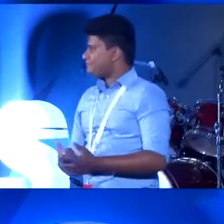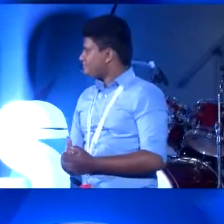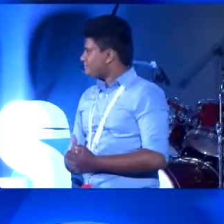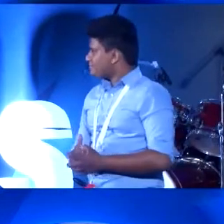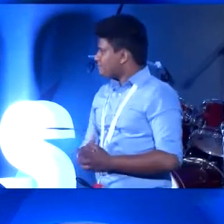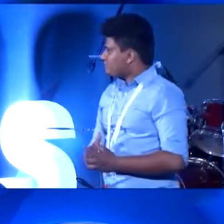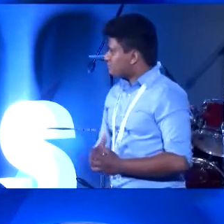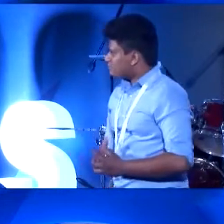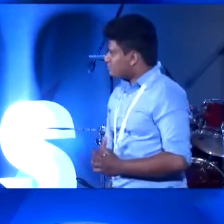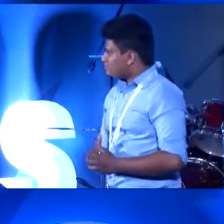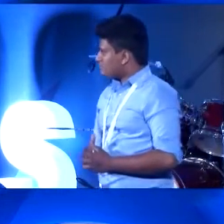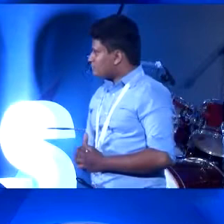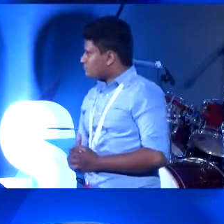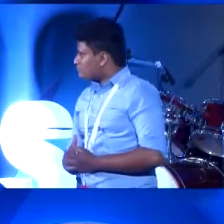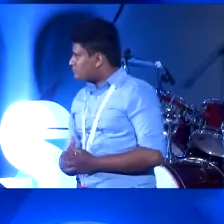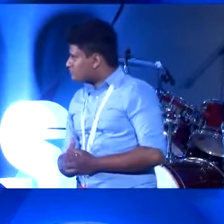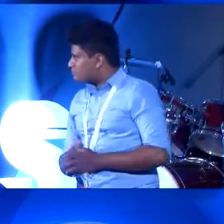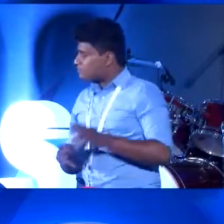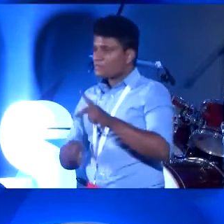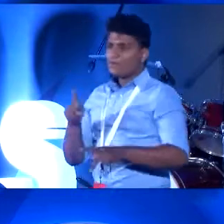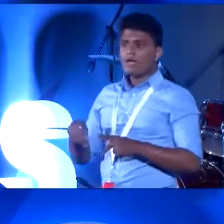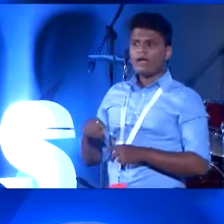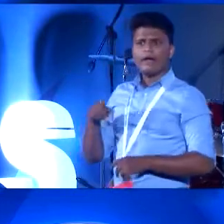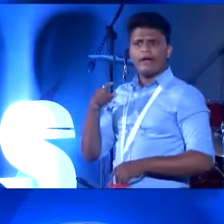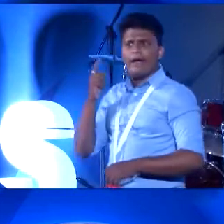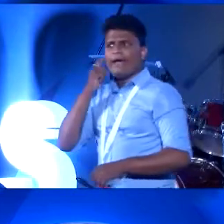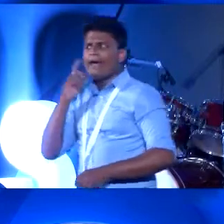And what about people who have ears but who can't listen?